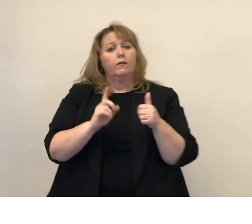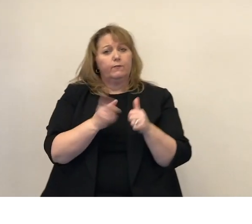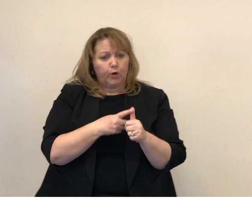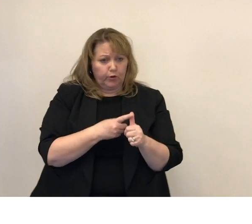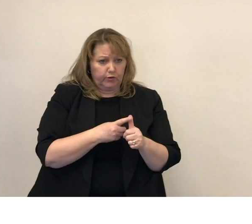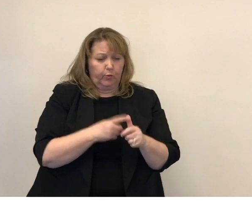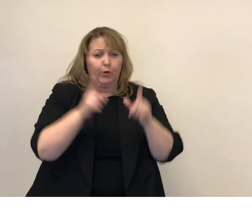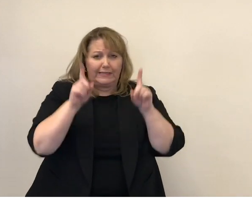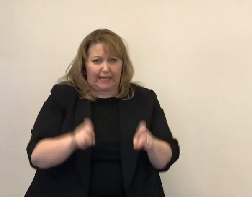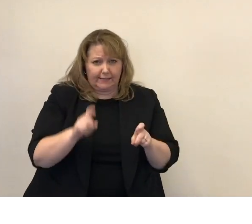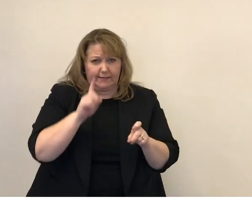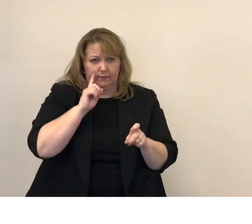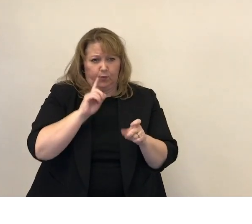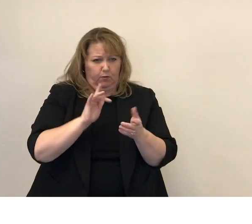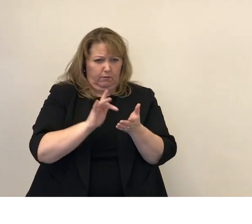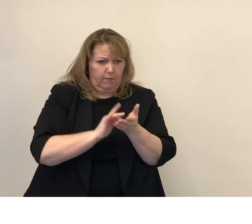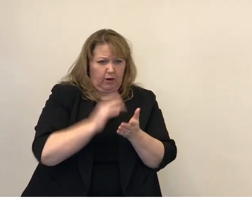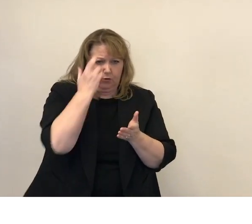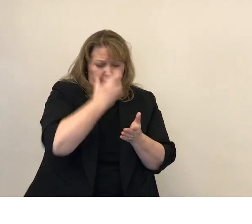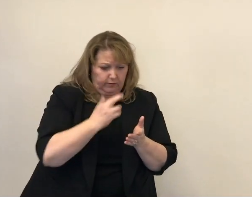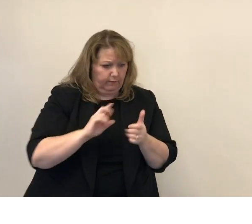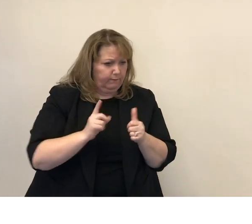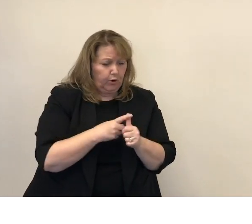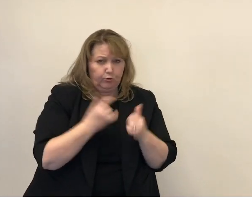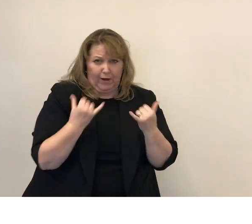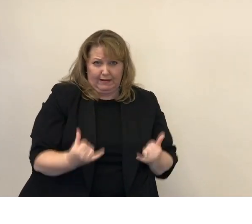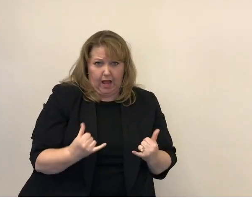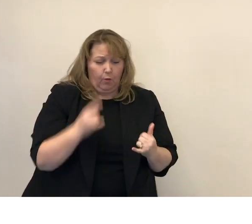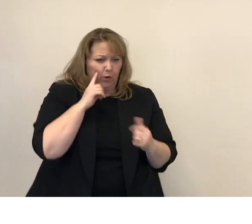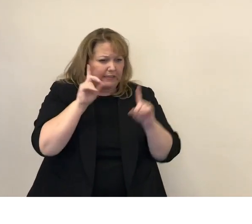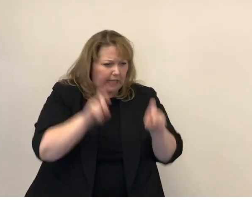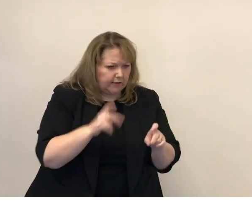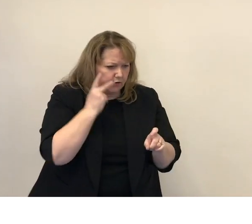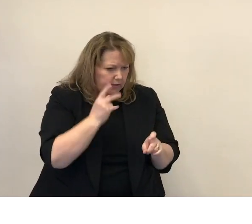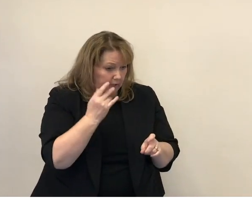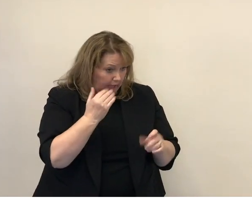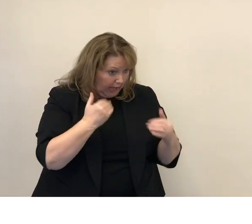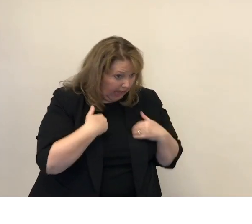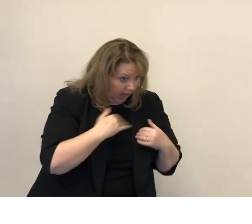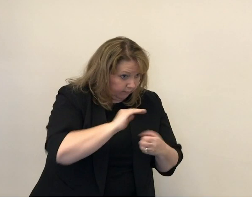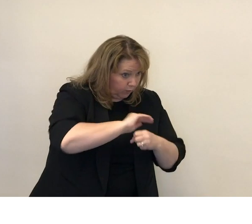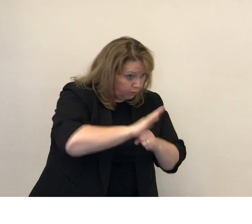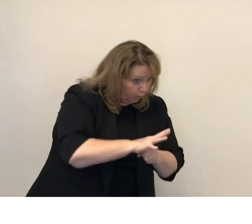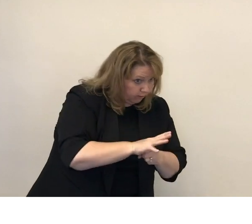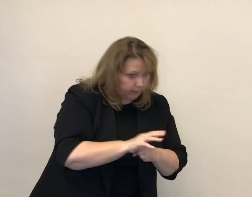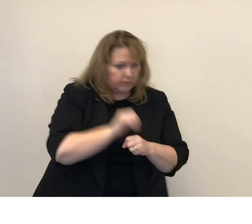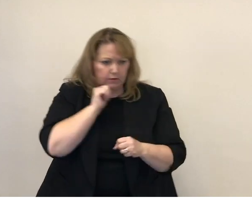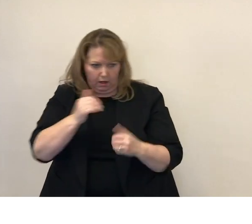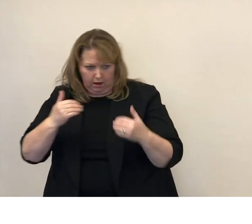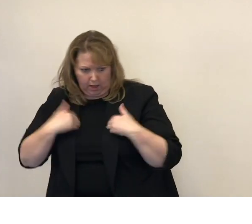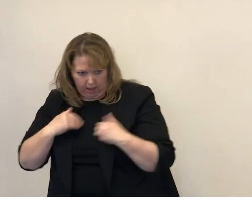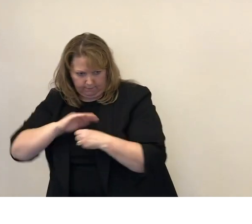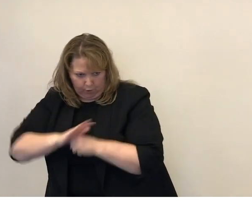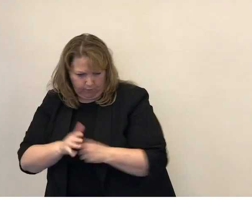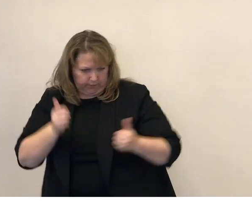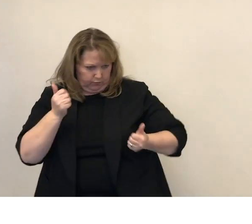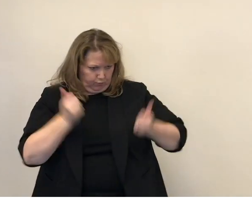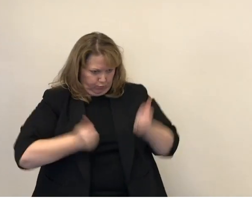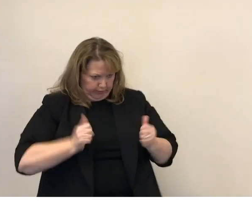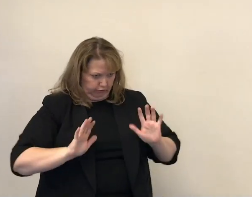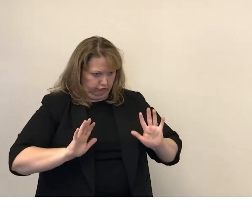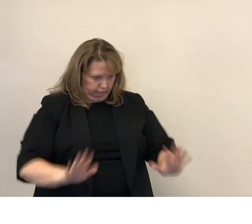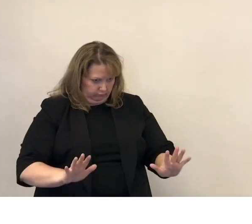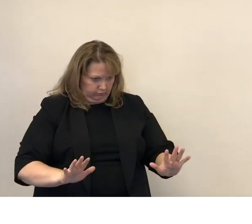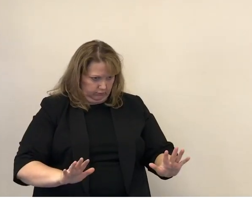they don't. That is what we are using the testing for today. Now, some of the outlets do a great job, and you've got graphs on your sites